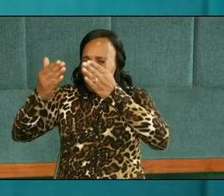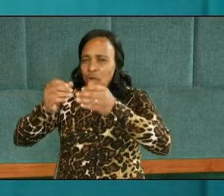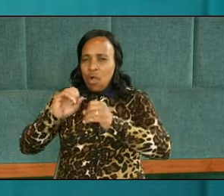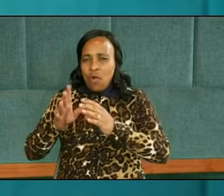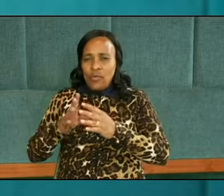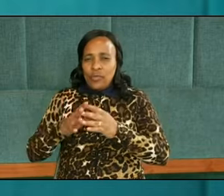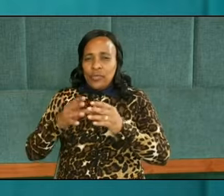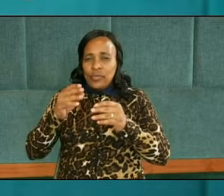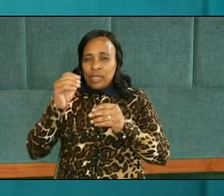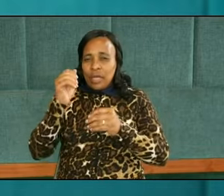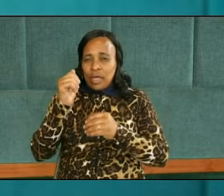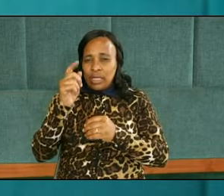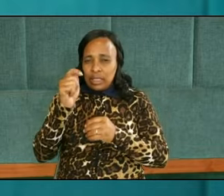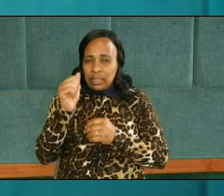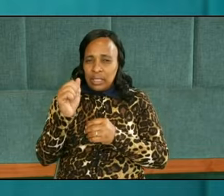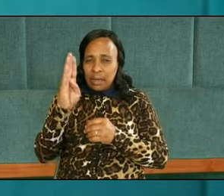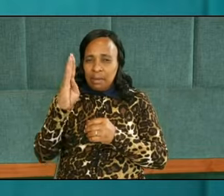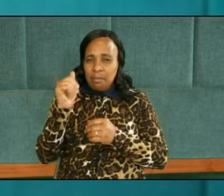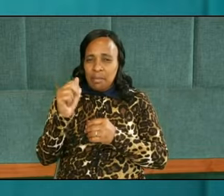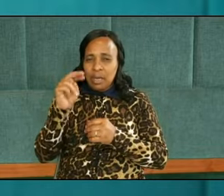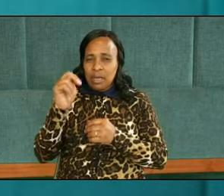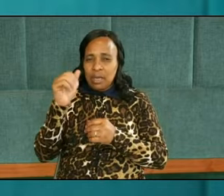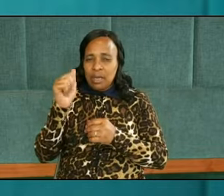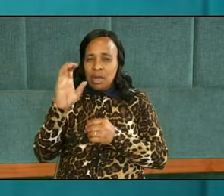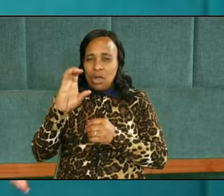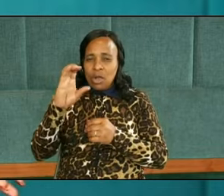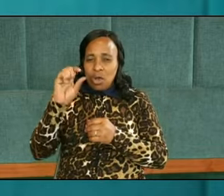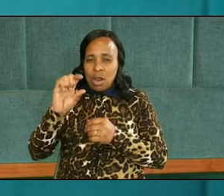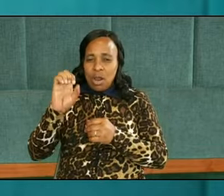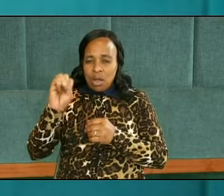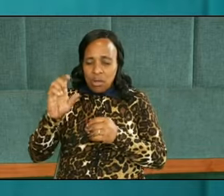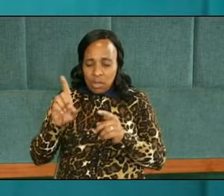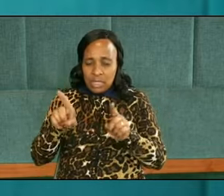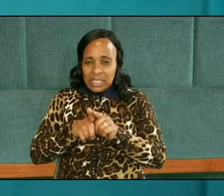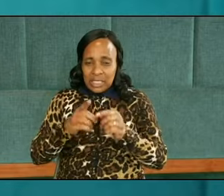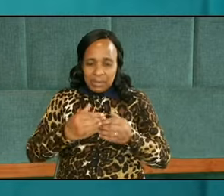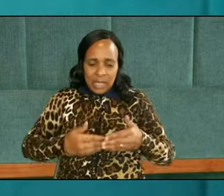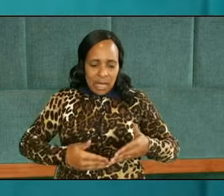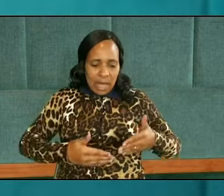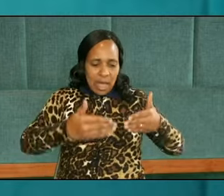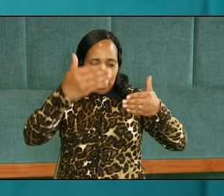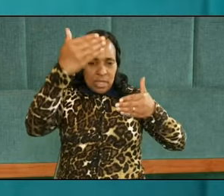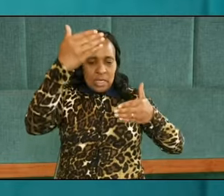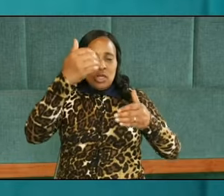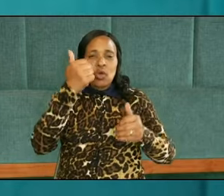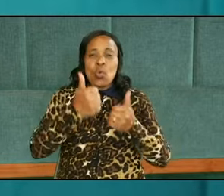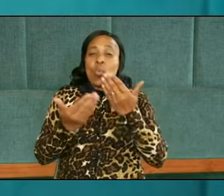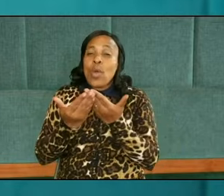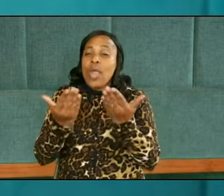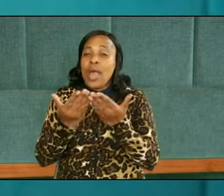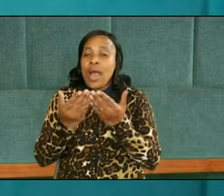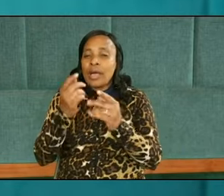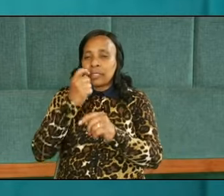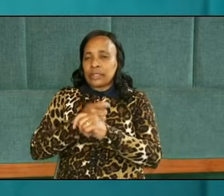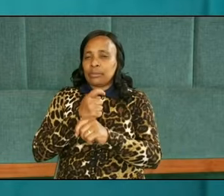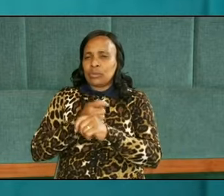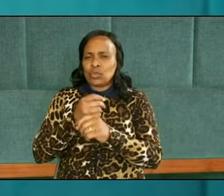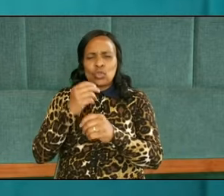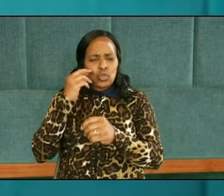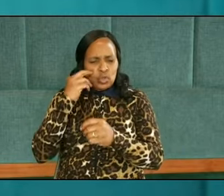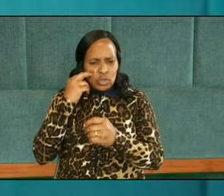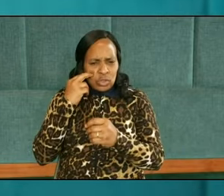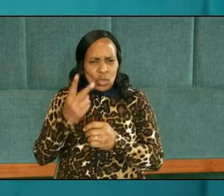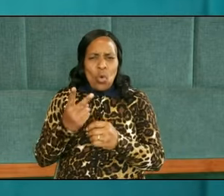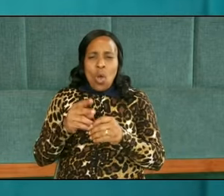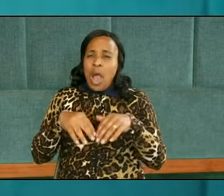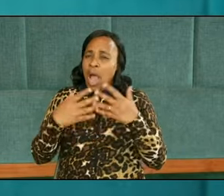it was specific even up to the curtain that was supposed to be in the temple. Mm-hmm. It shows how much God is a God